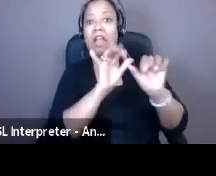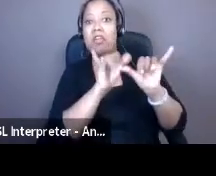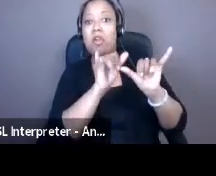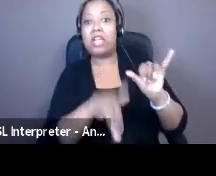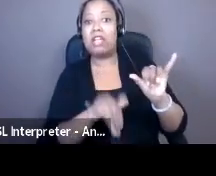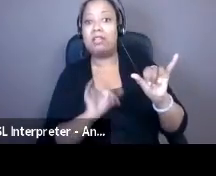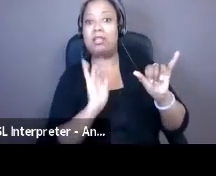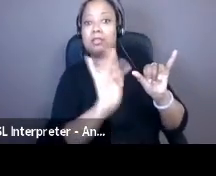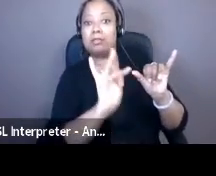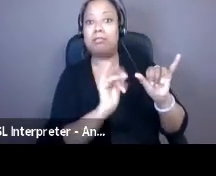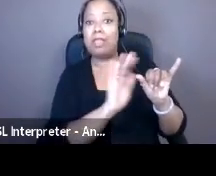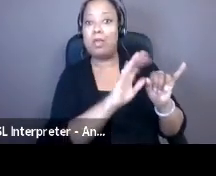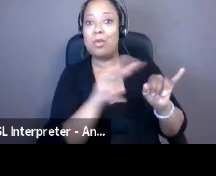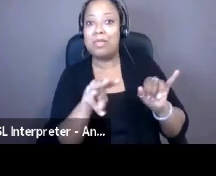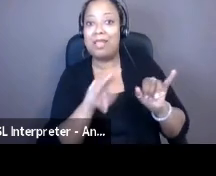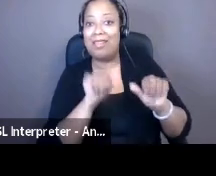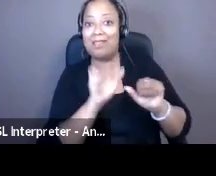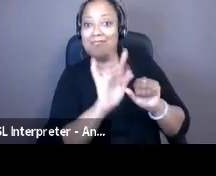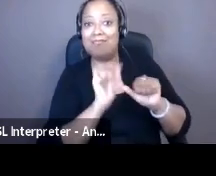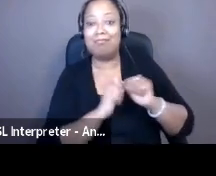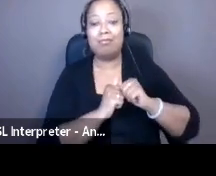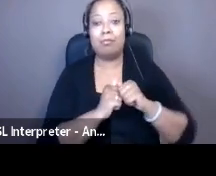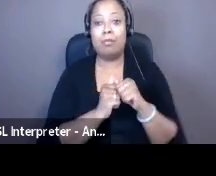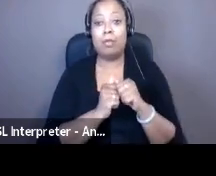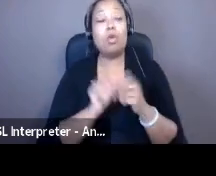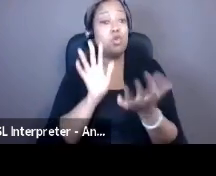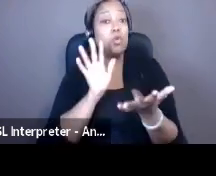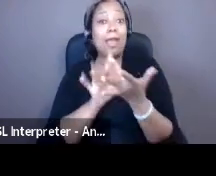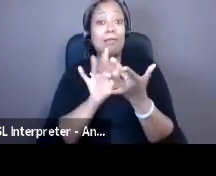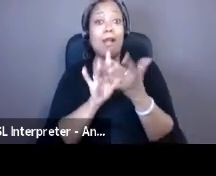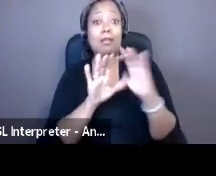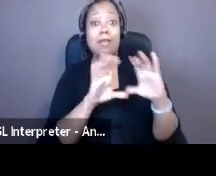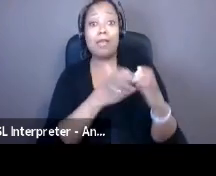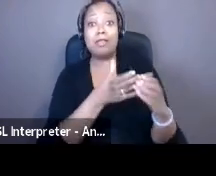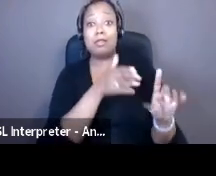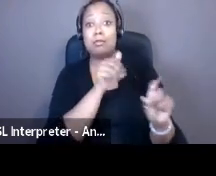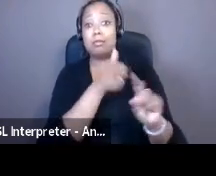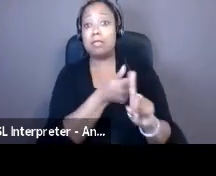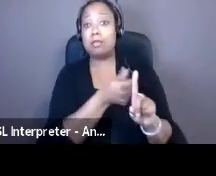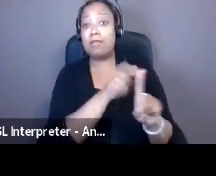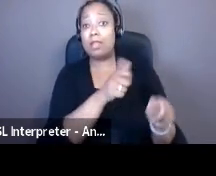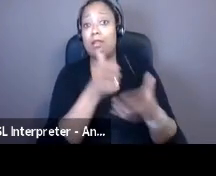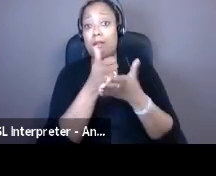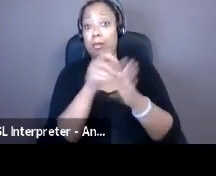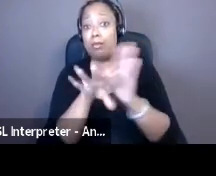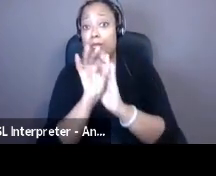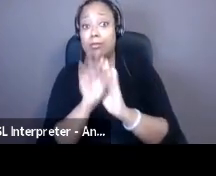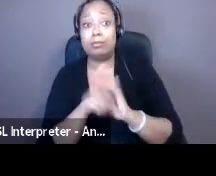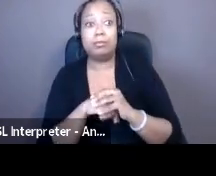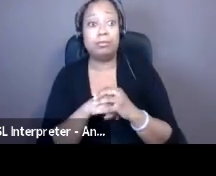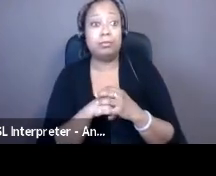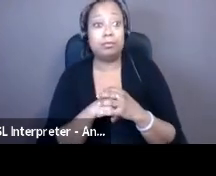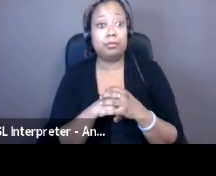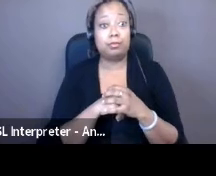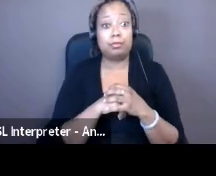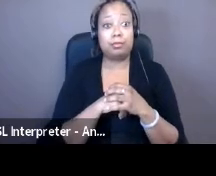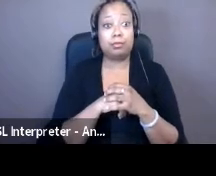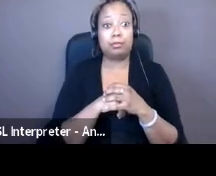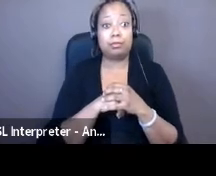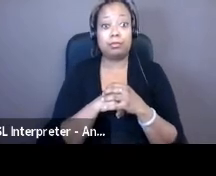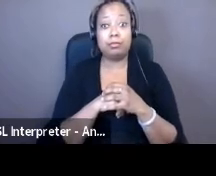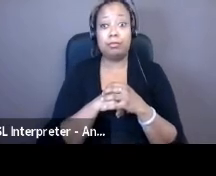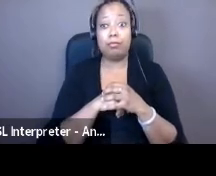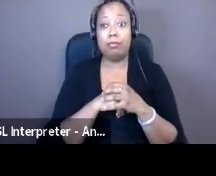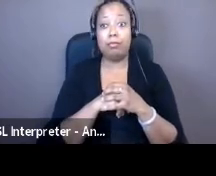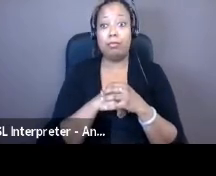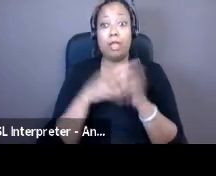not, you can contact the chapter itself and they can help guide you through that process. One of the things most important